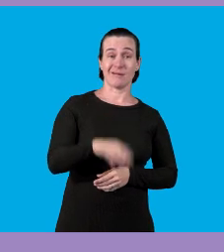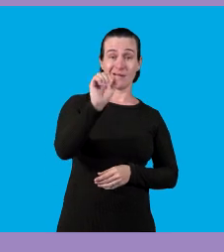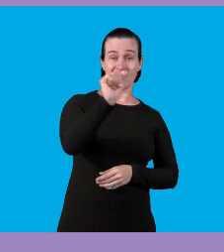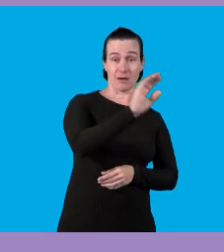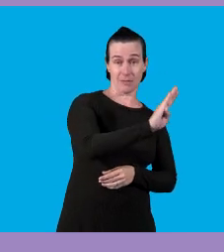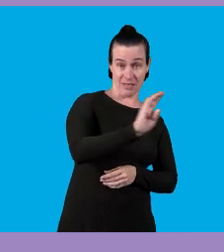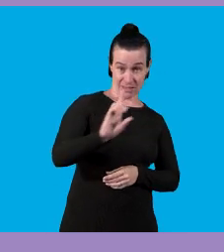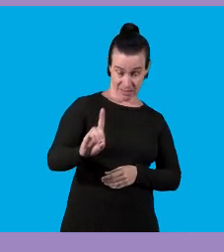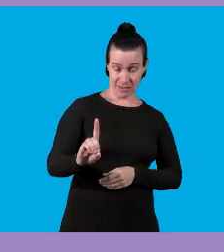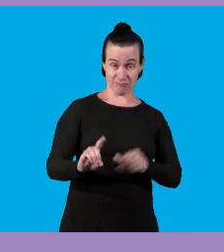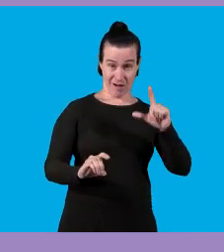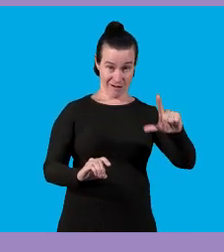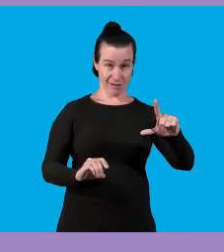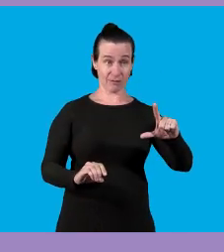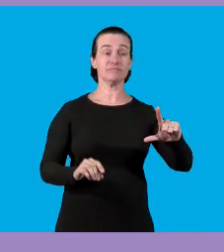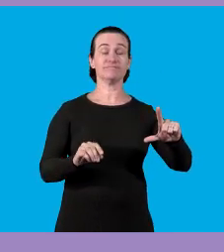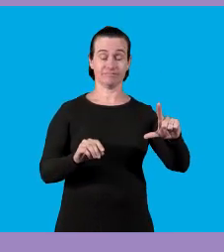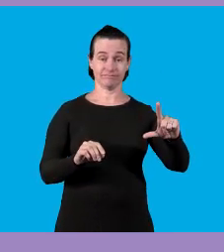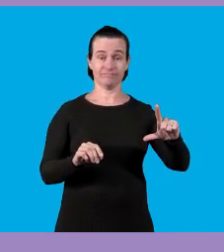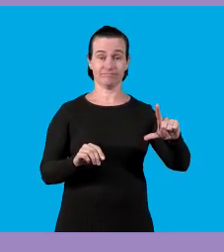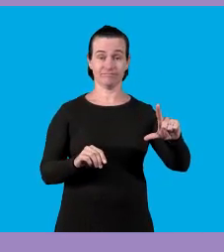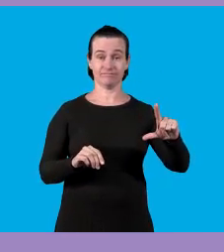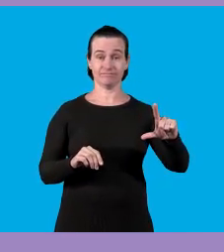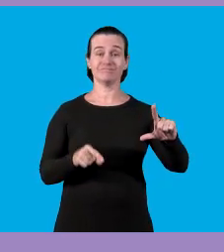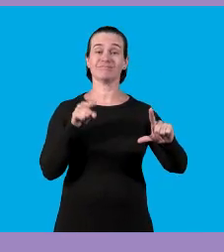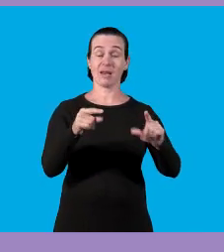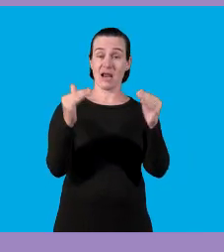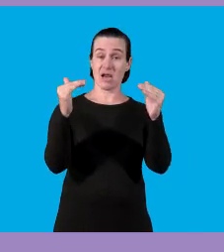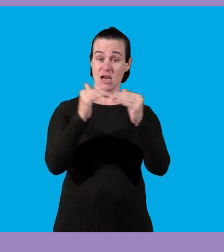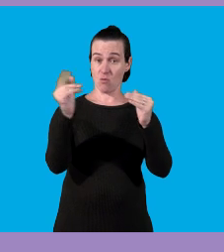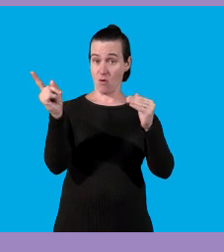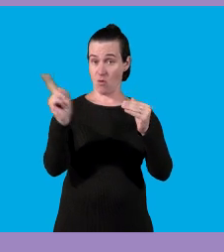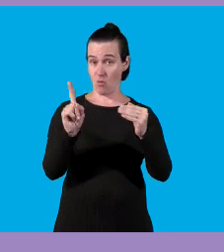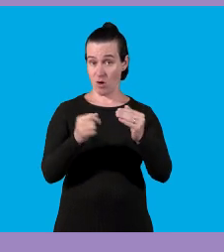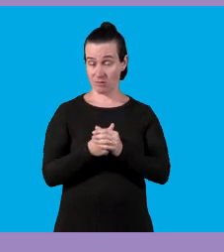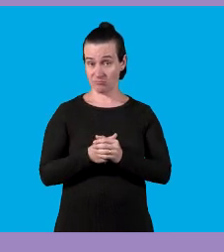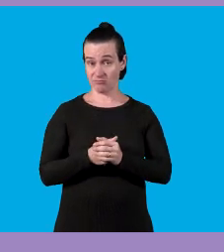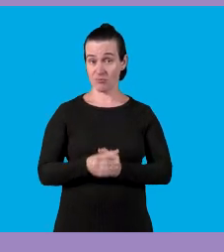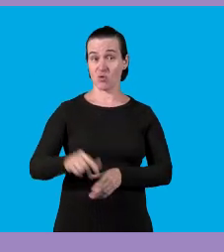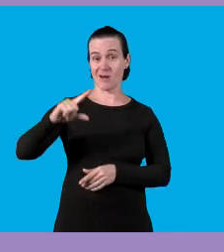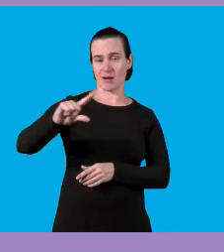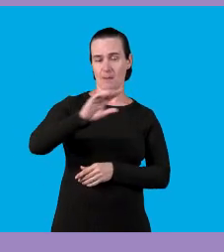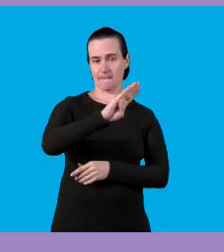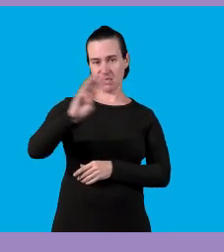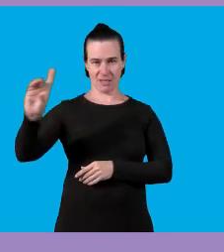angle ABD is equal to angle